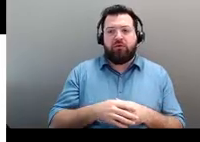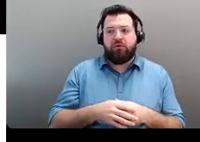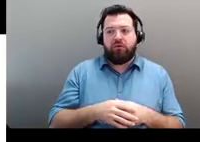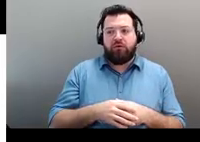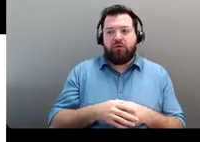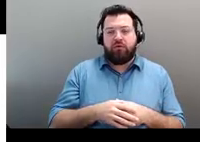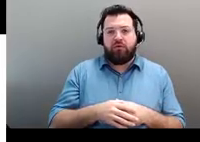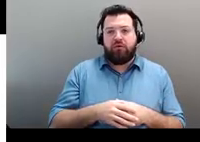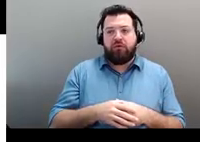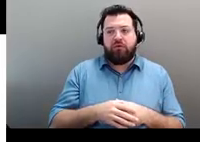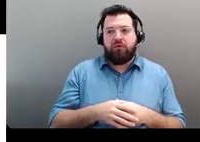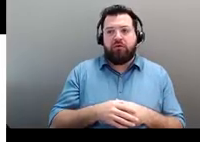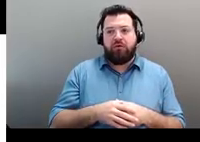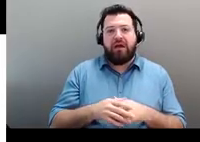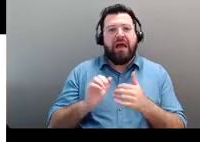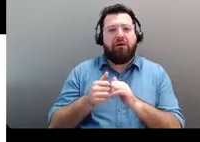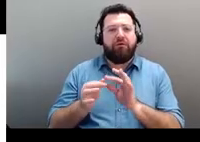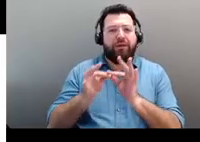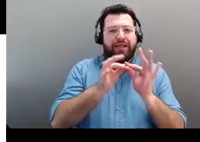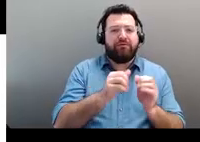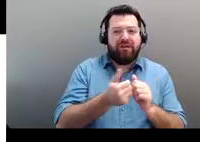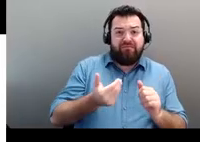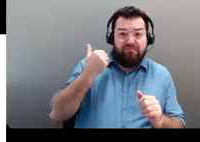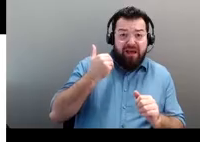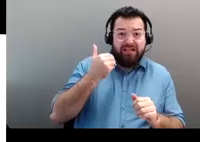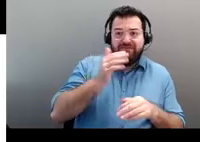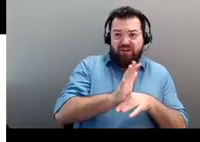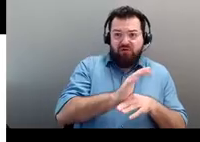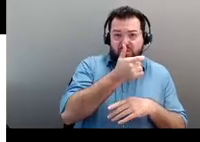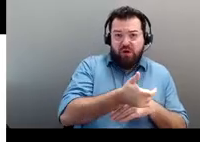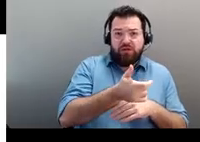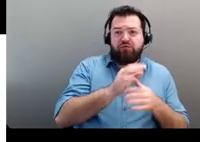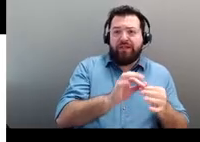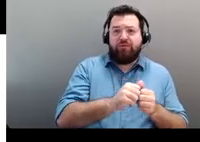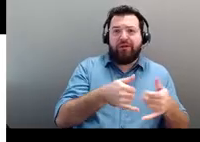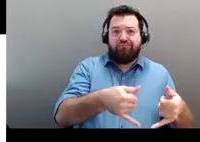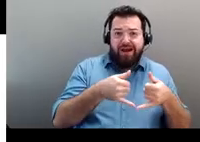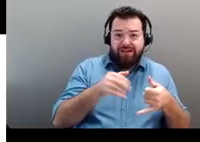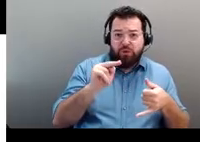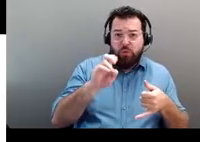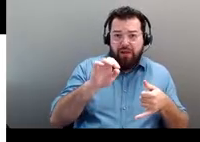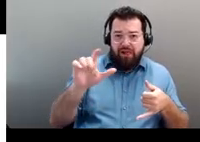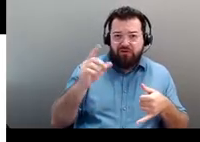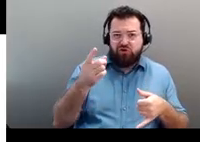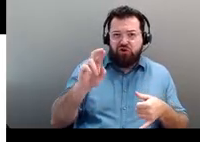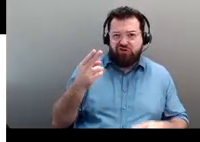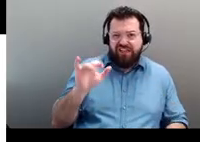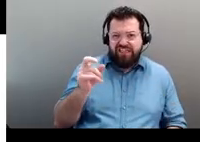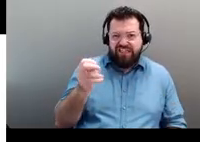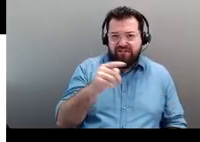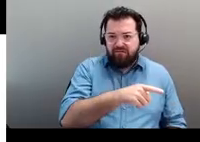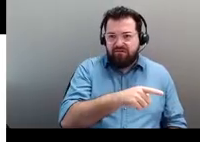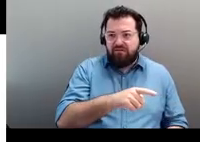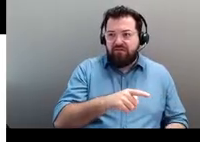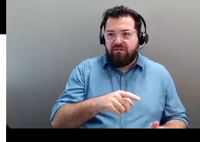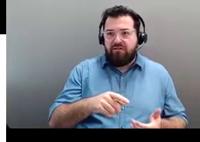Dr. Hinton's banquet speech? And um, students will immediately say, science